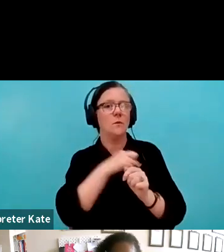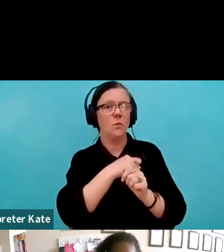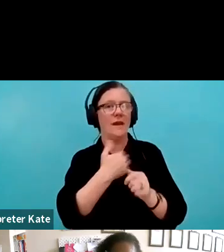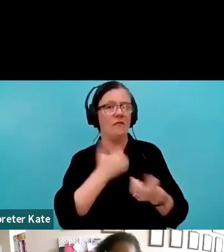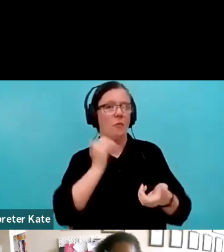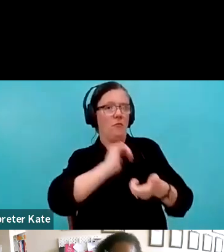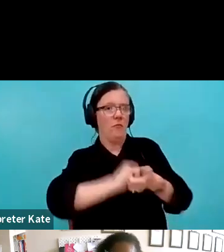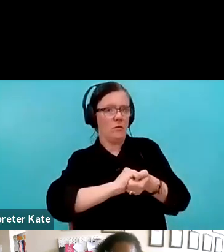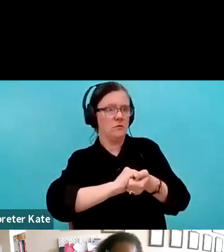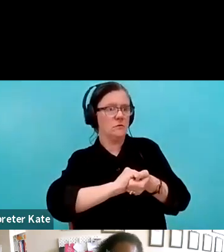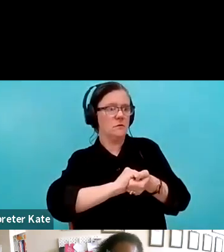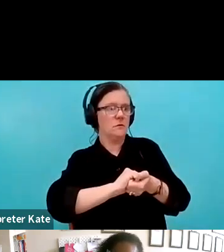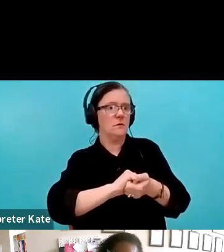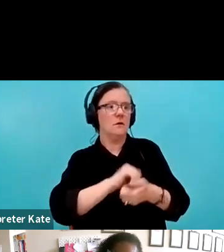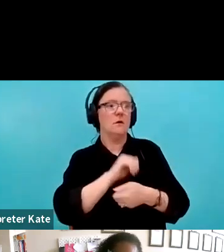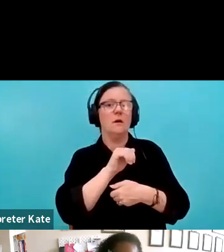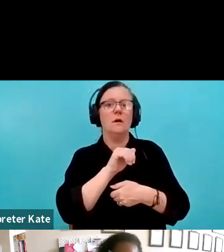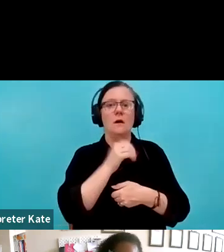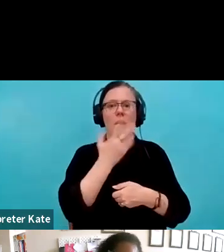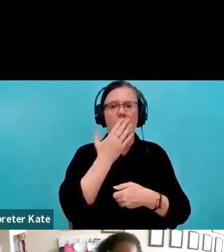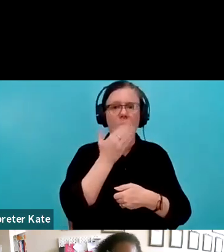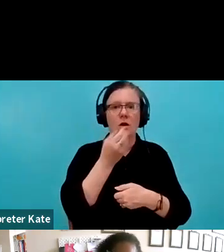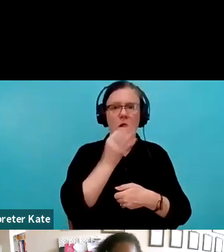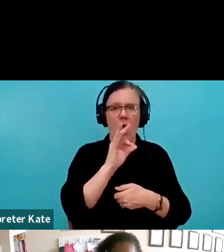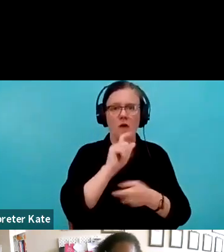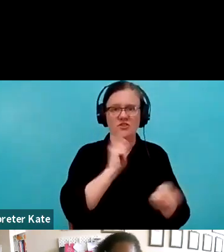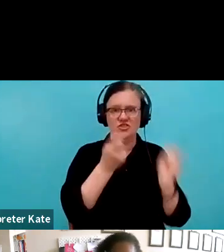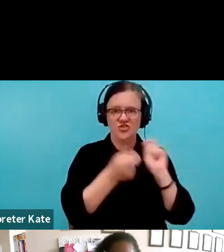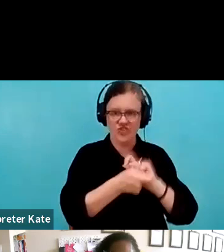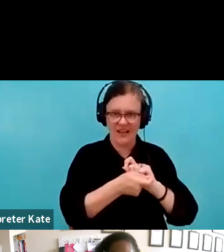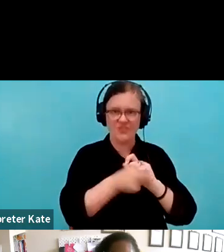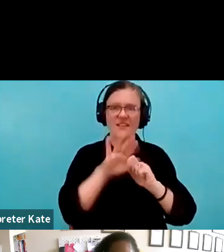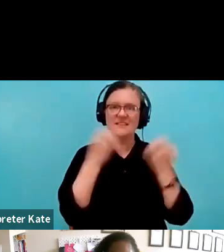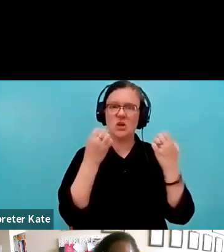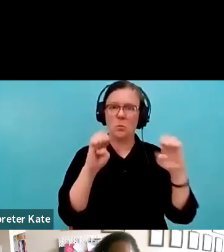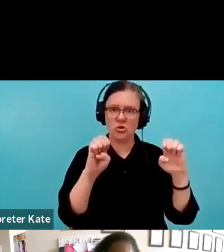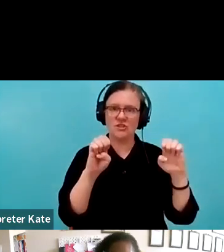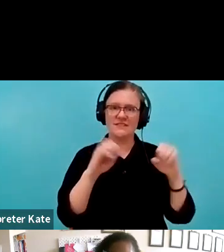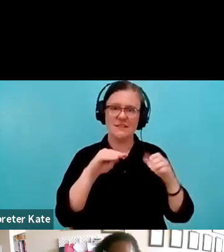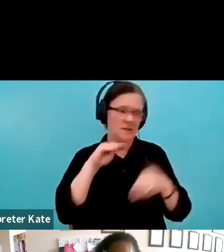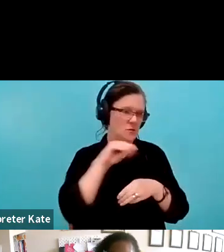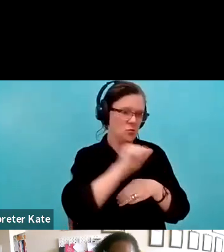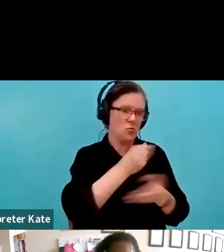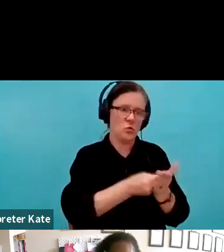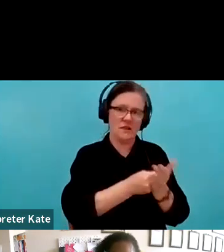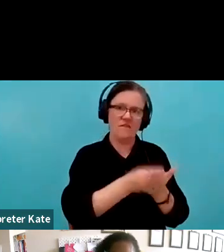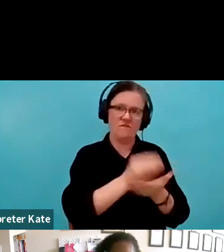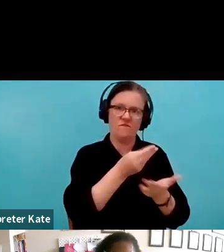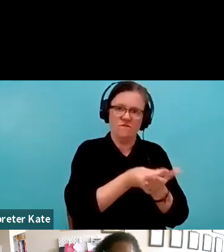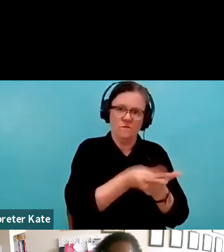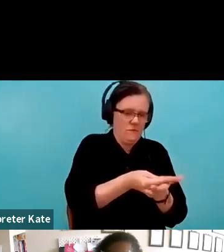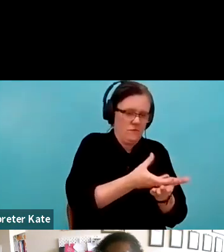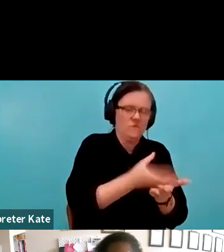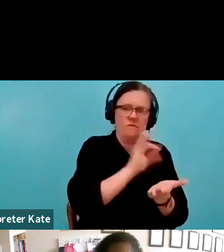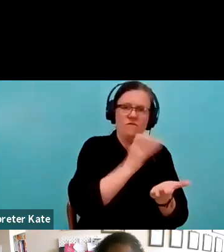with Color of Change, and that's who we're doing our emergency relief fund with, and just kind